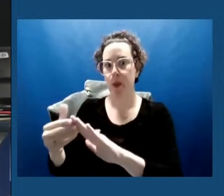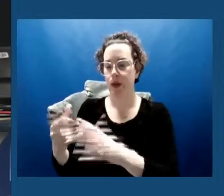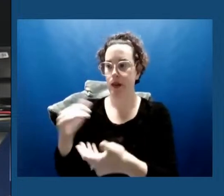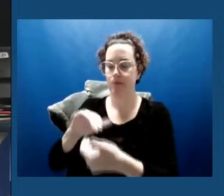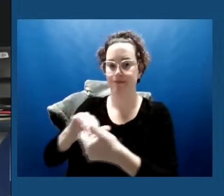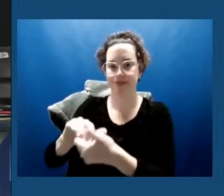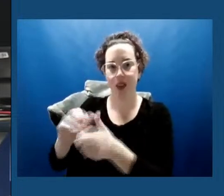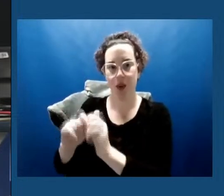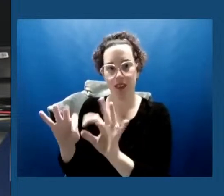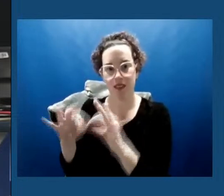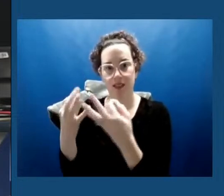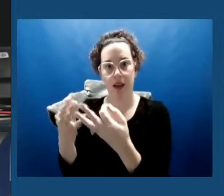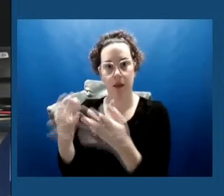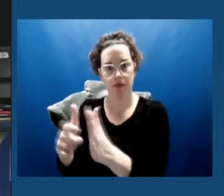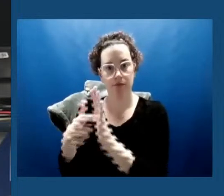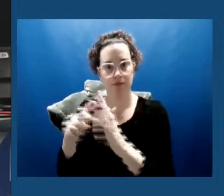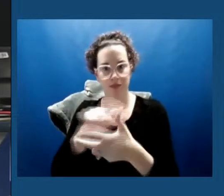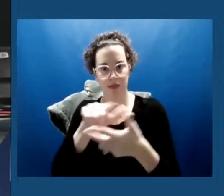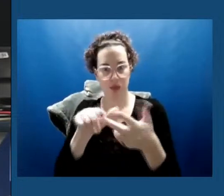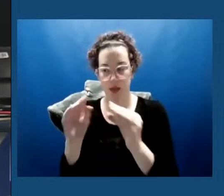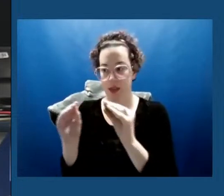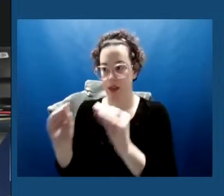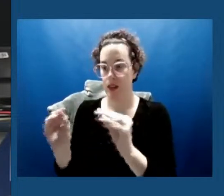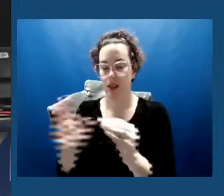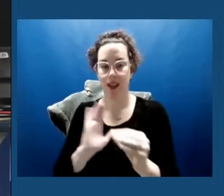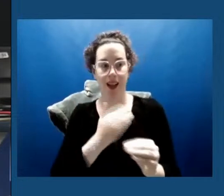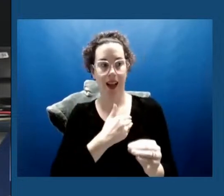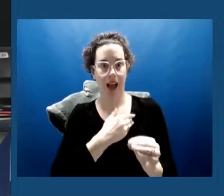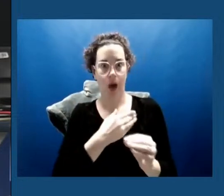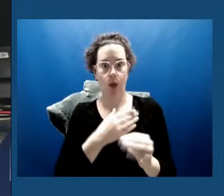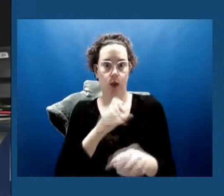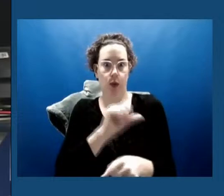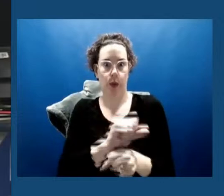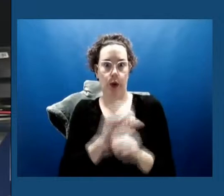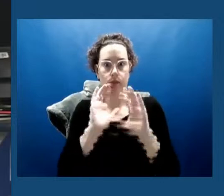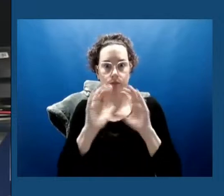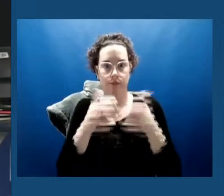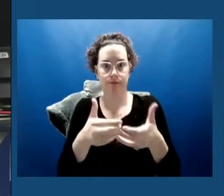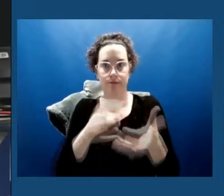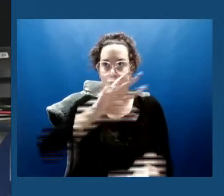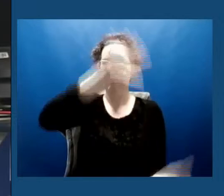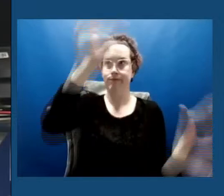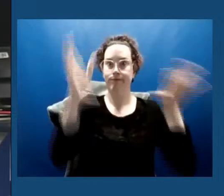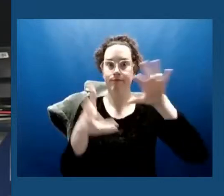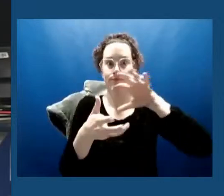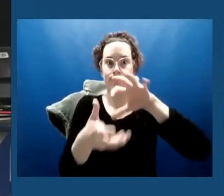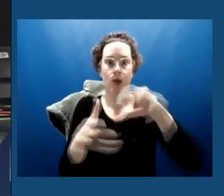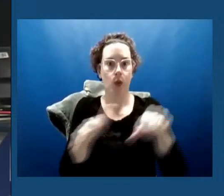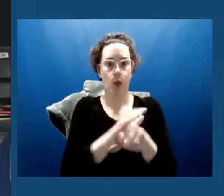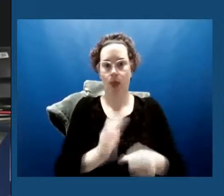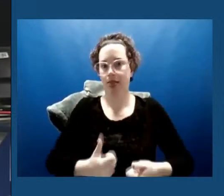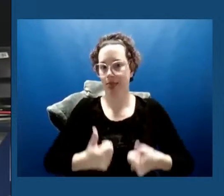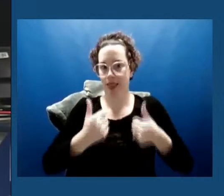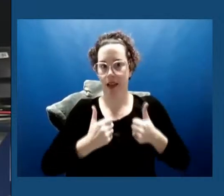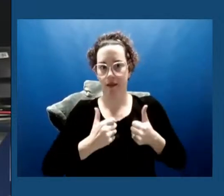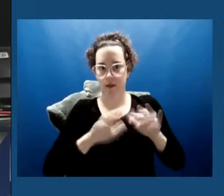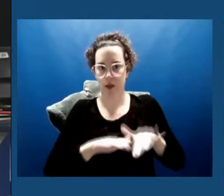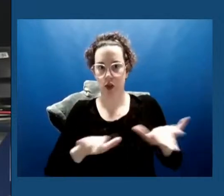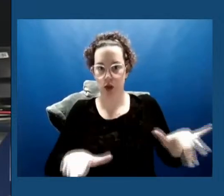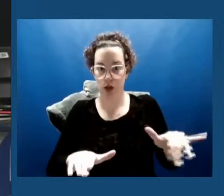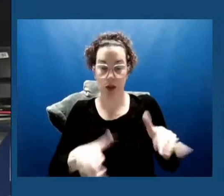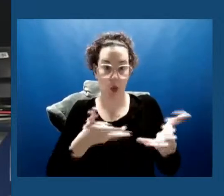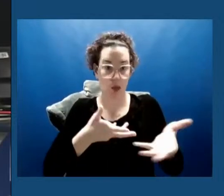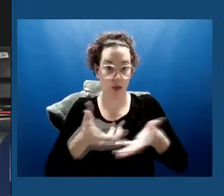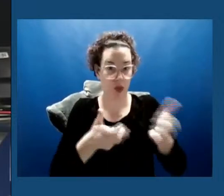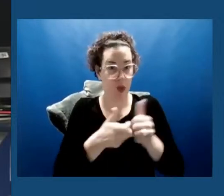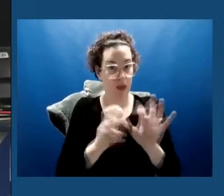we take a holistic approach to our work, where we've done work with families as well. And so I think those are the 3 things that I hope